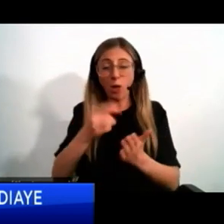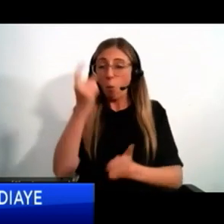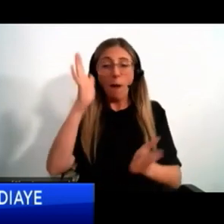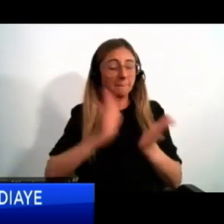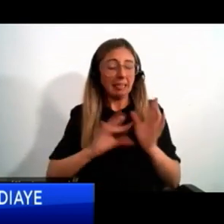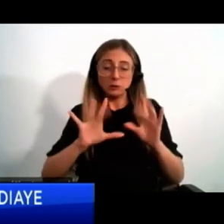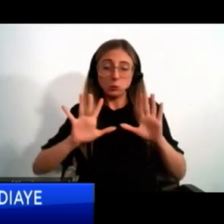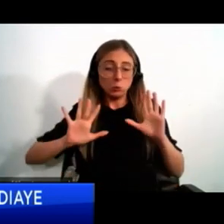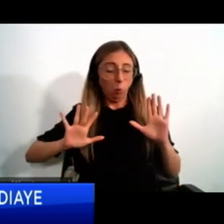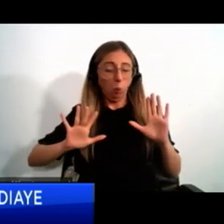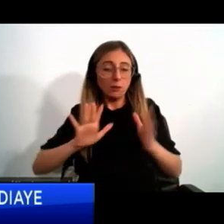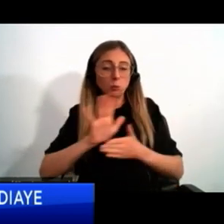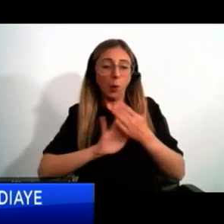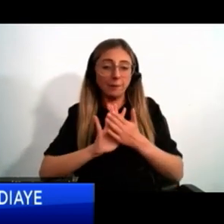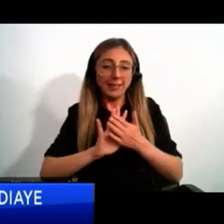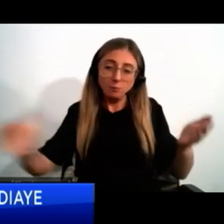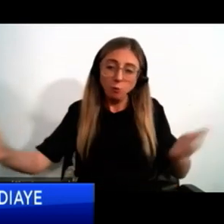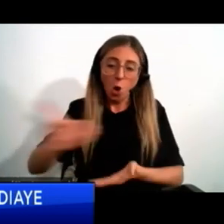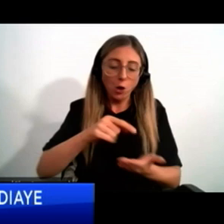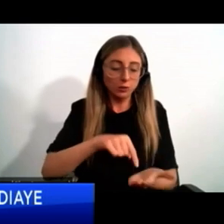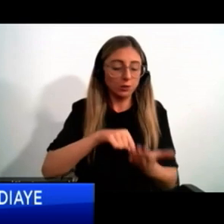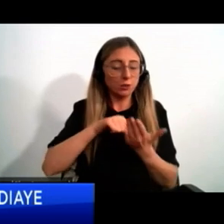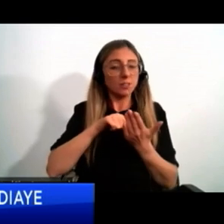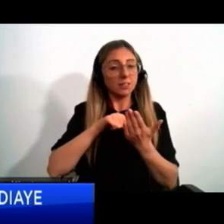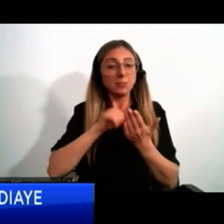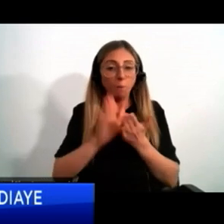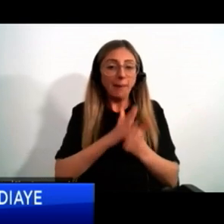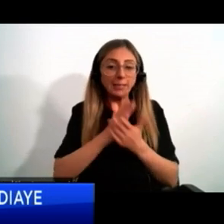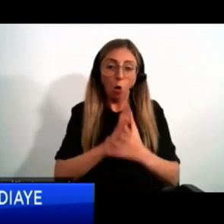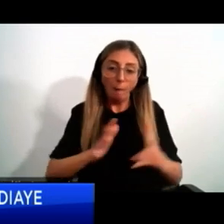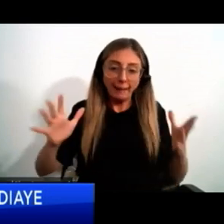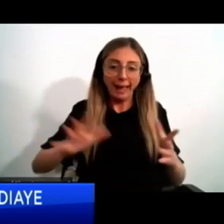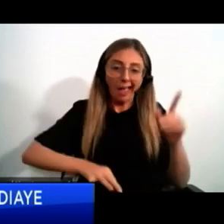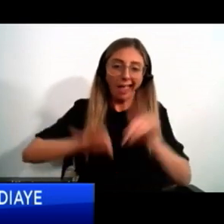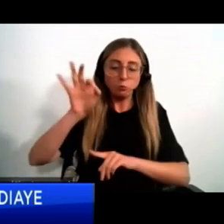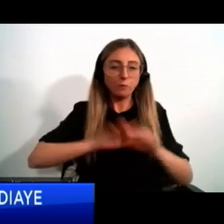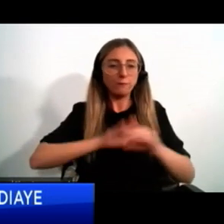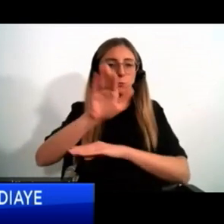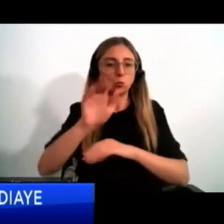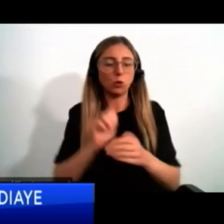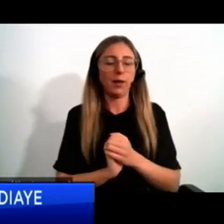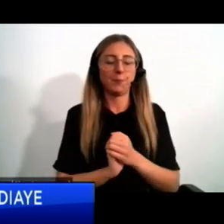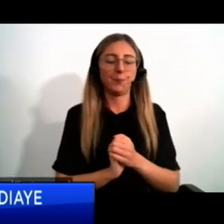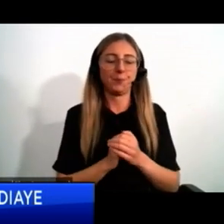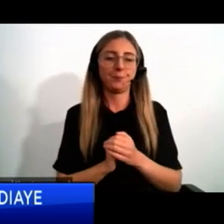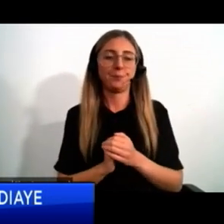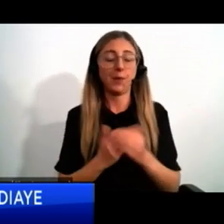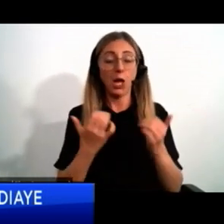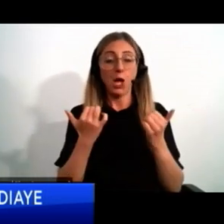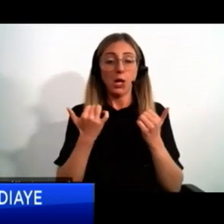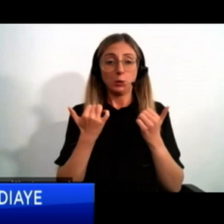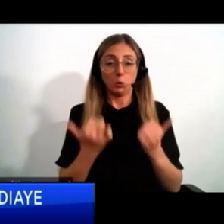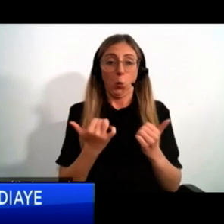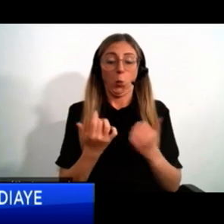1 minute. And of course, gives us a chance to bring you these events and make them bigger and better in the future. So I'll dive